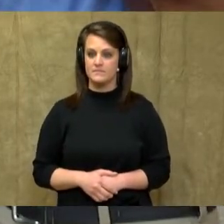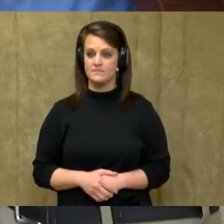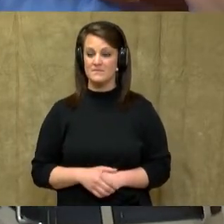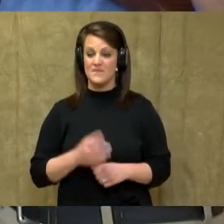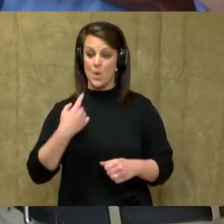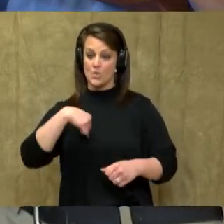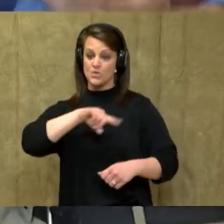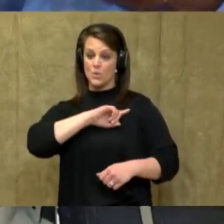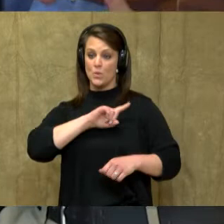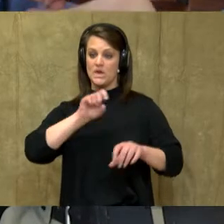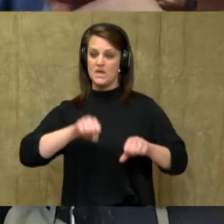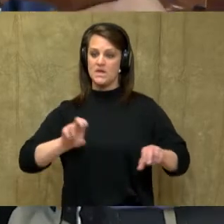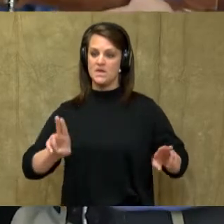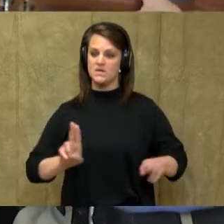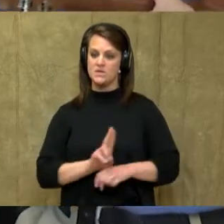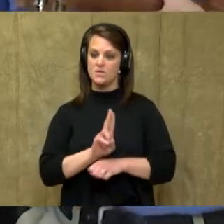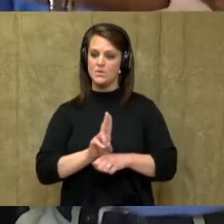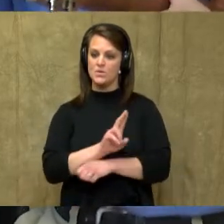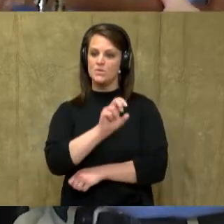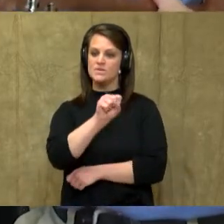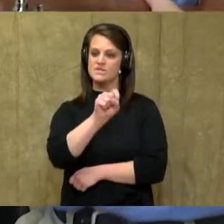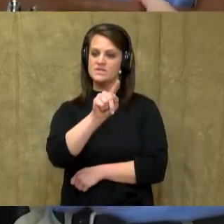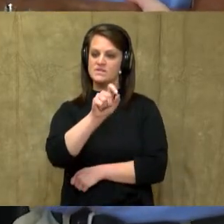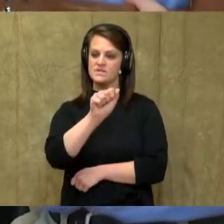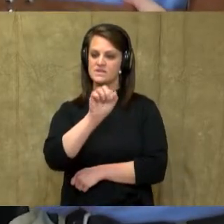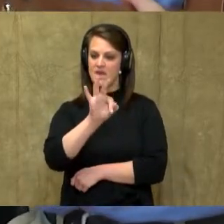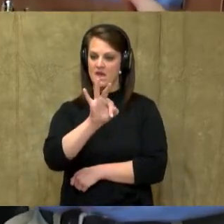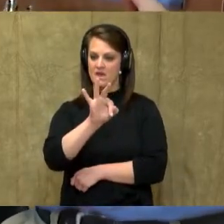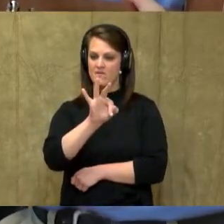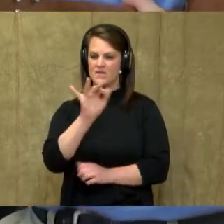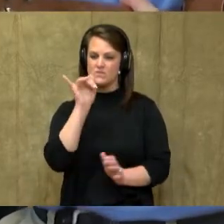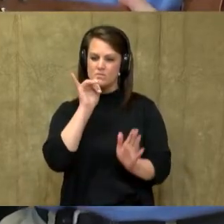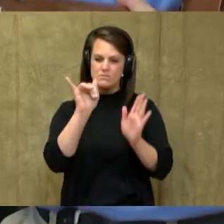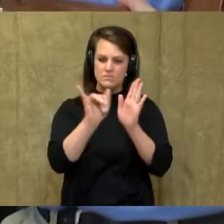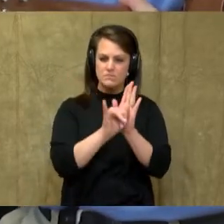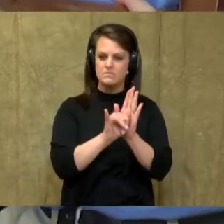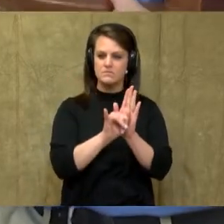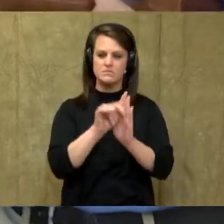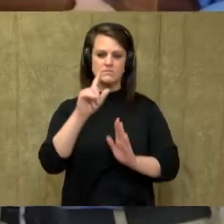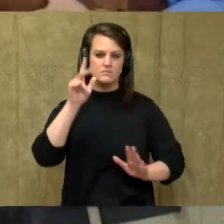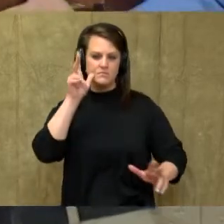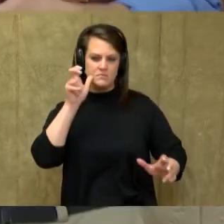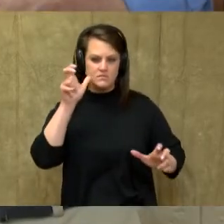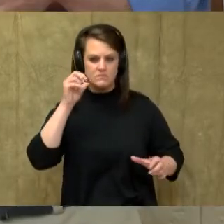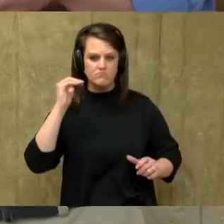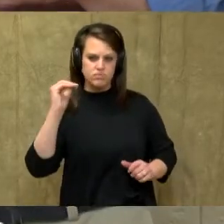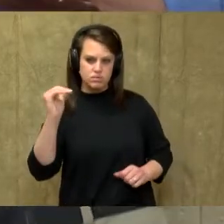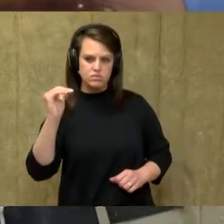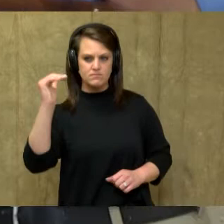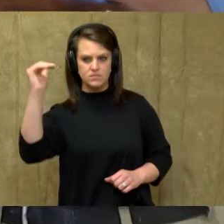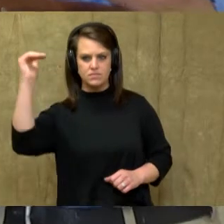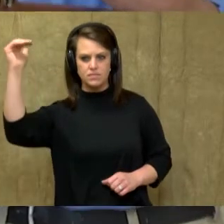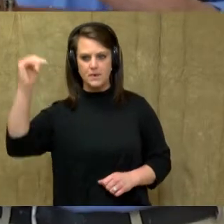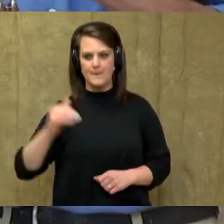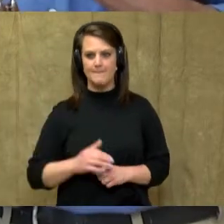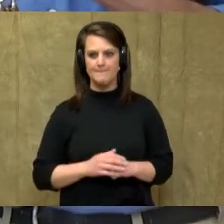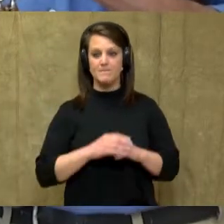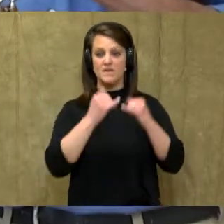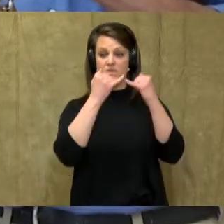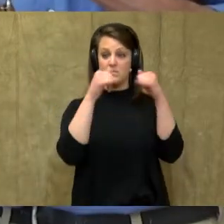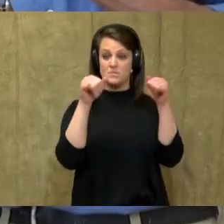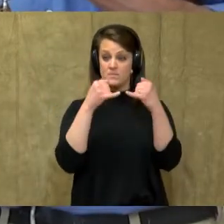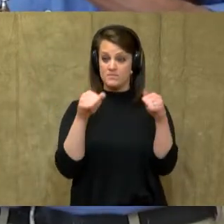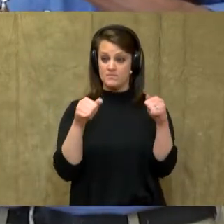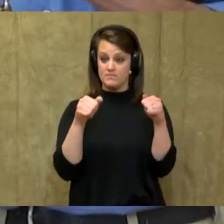We can use our staff to identify pitch. So today we're going to move from that simple 2-line